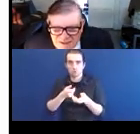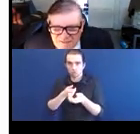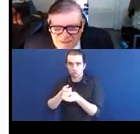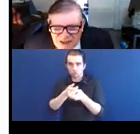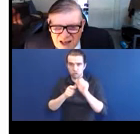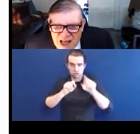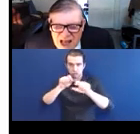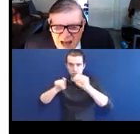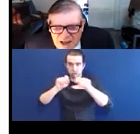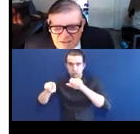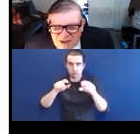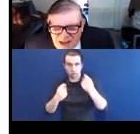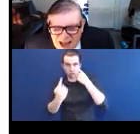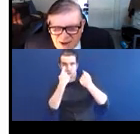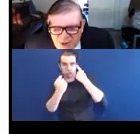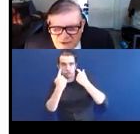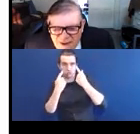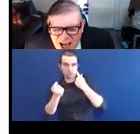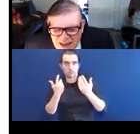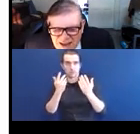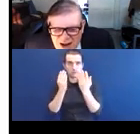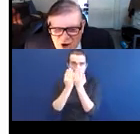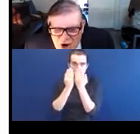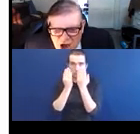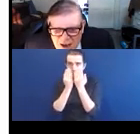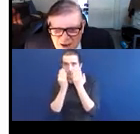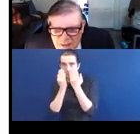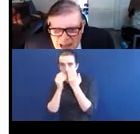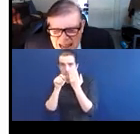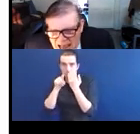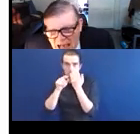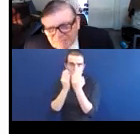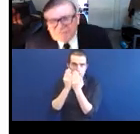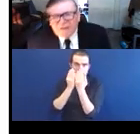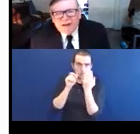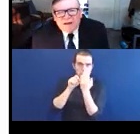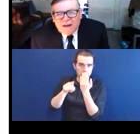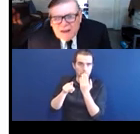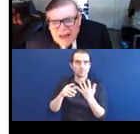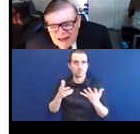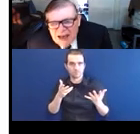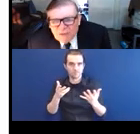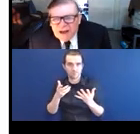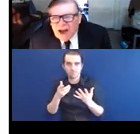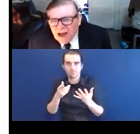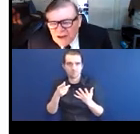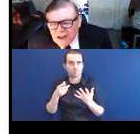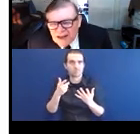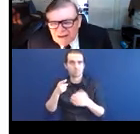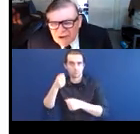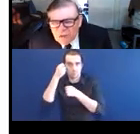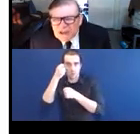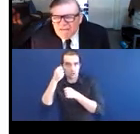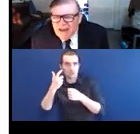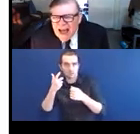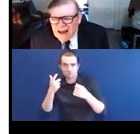protesters. Up comes the title, The Fight, La Pelea. And now we are at the beginning of